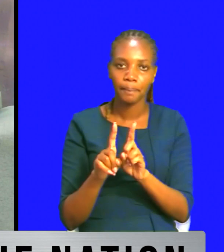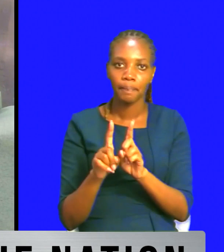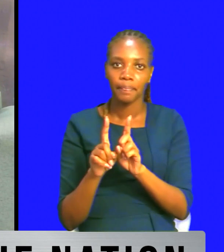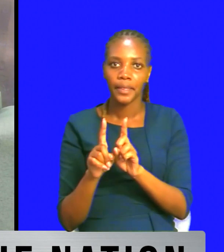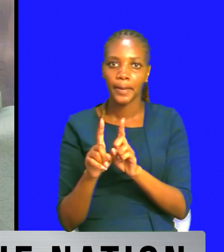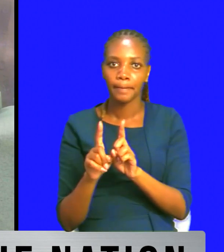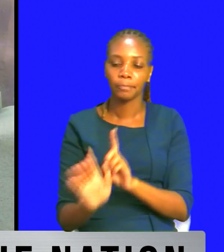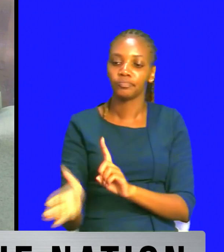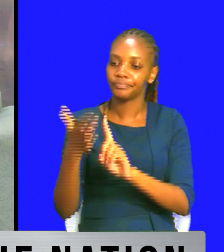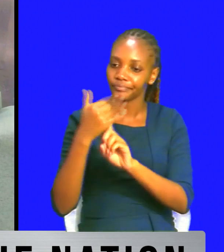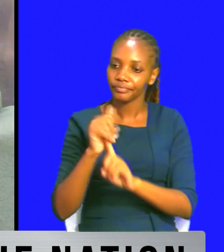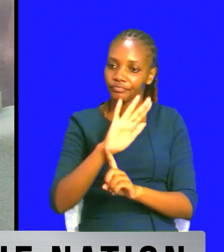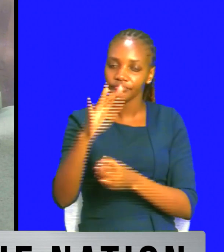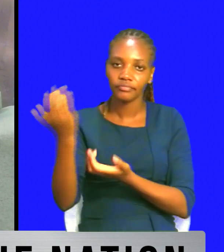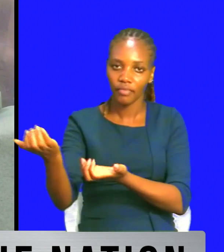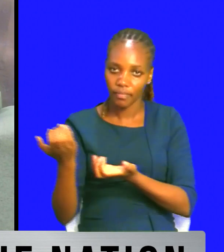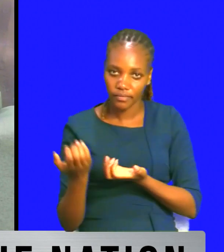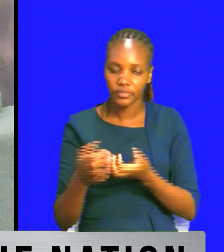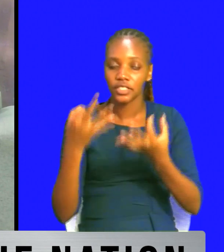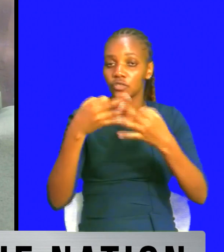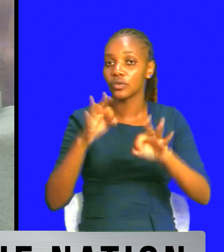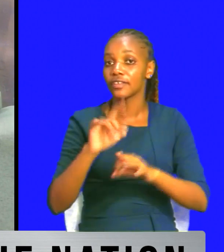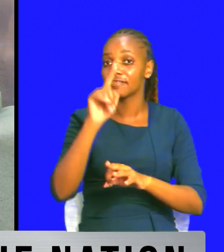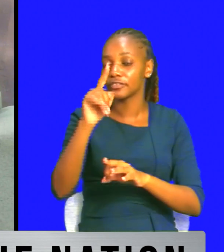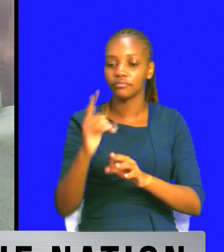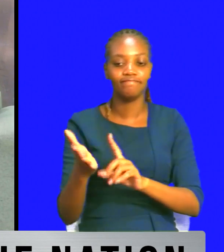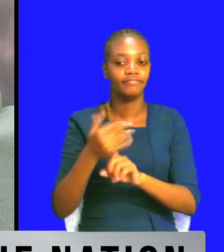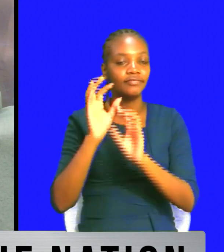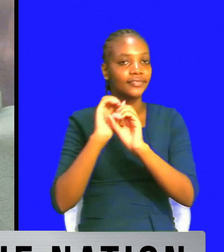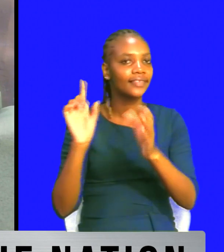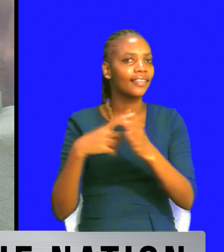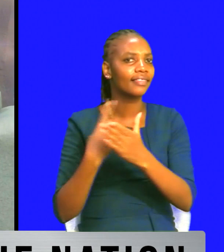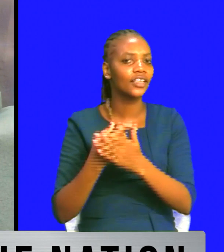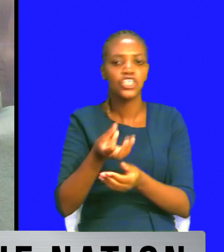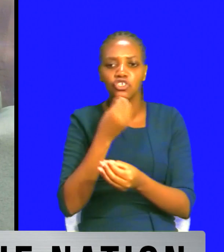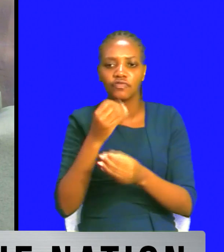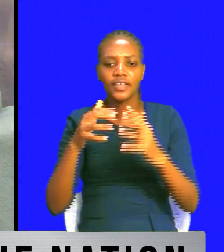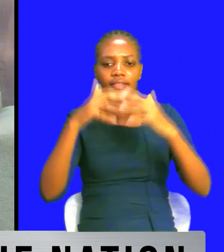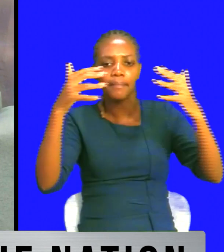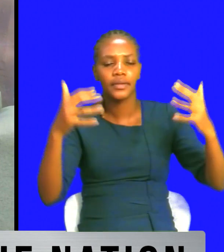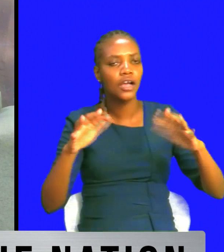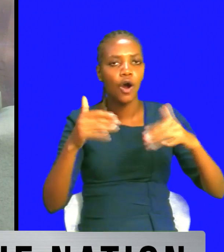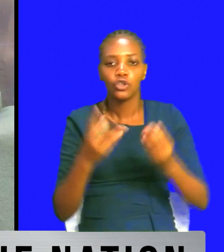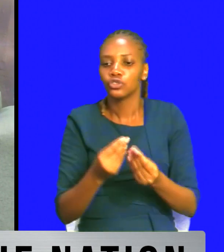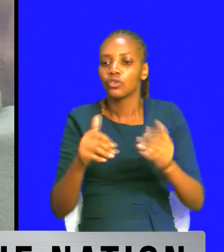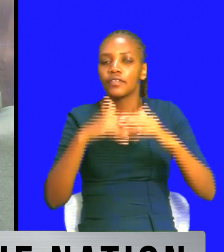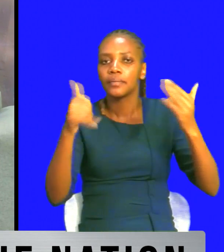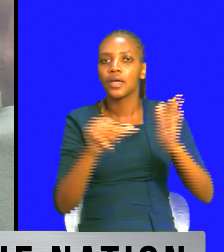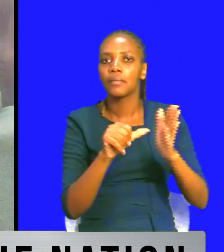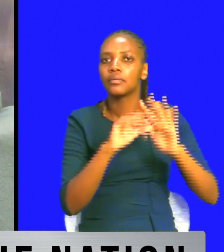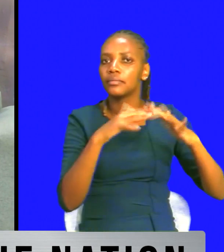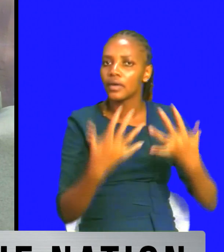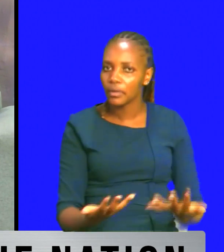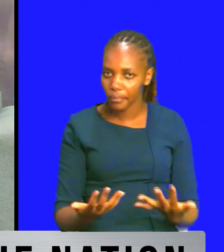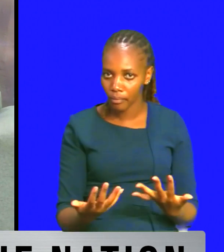common usual needs that they need. So if you don't meet that, then how do you feed the bigger engagement? So really,